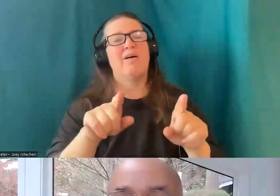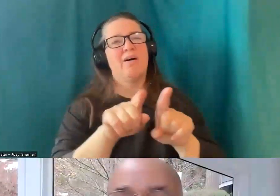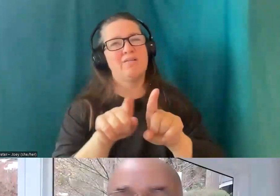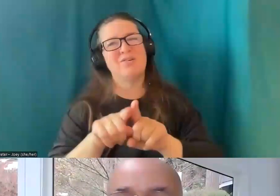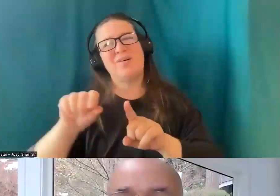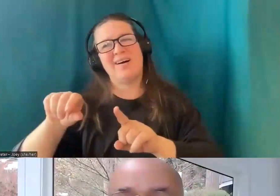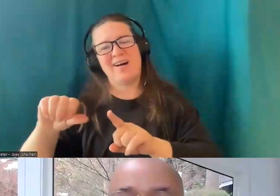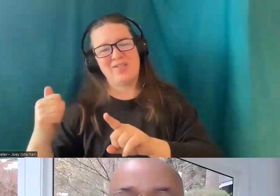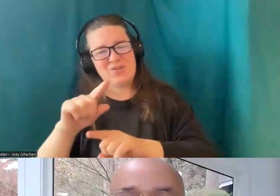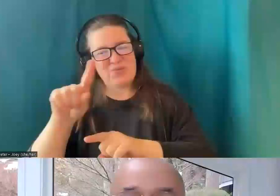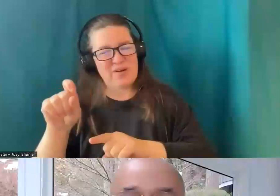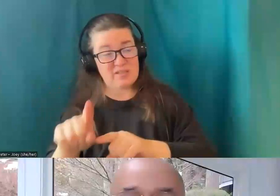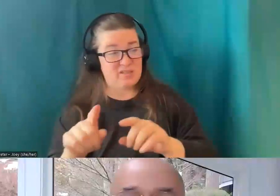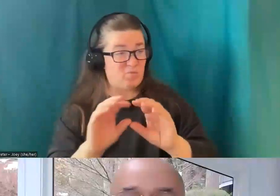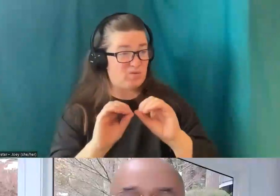4th, so then they could go back